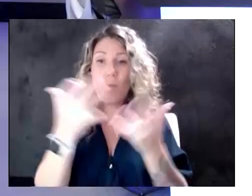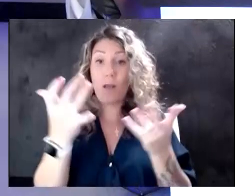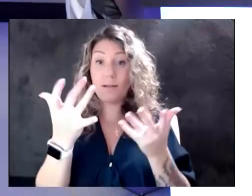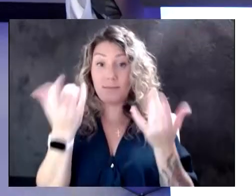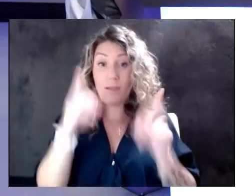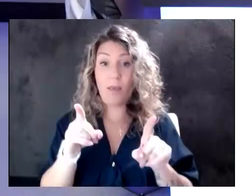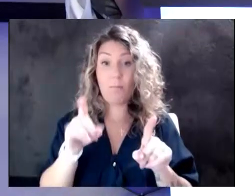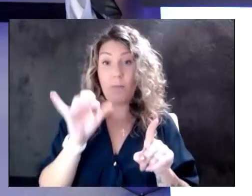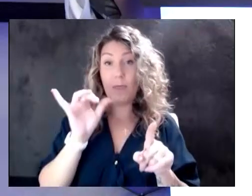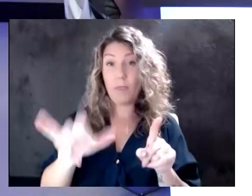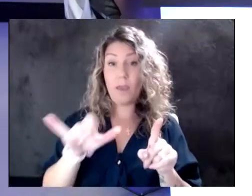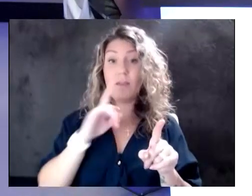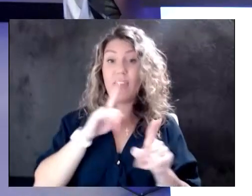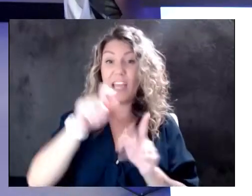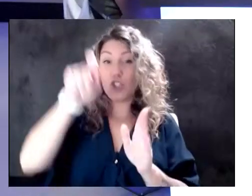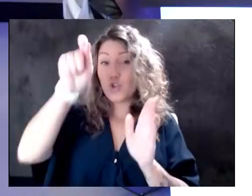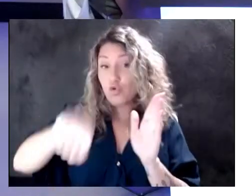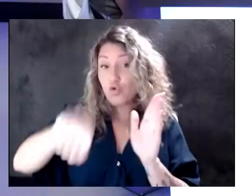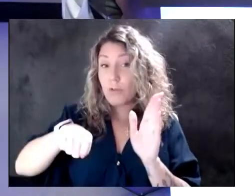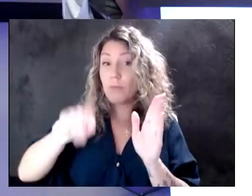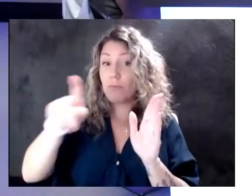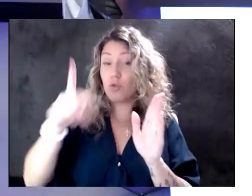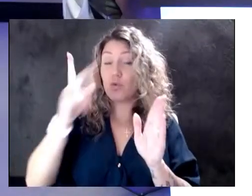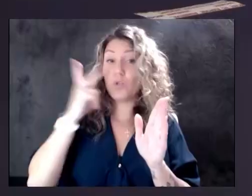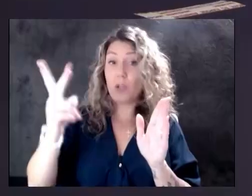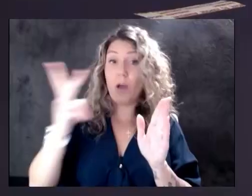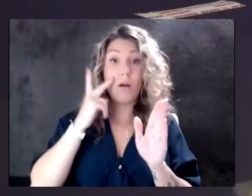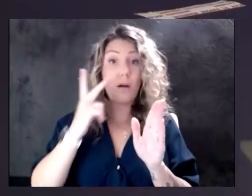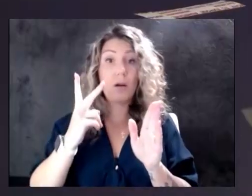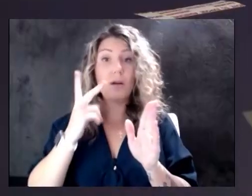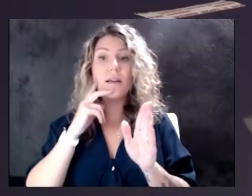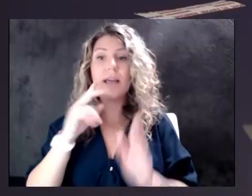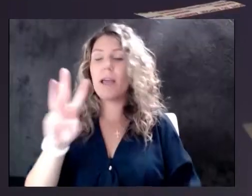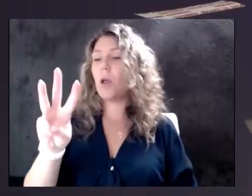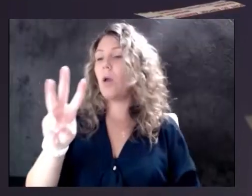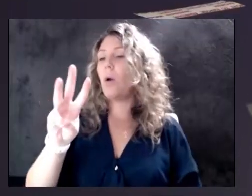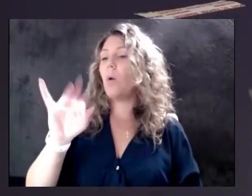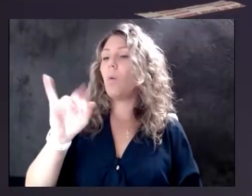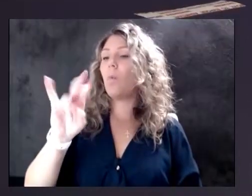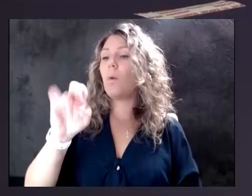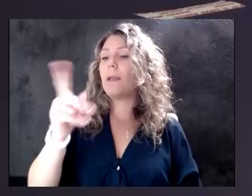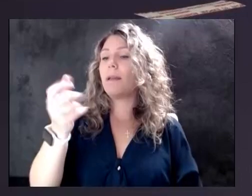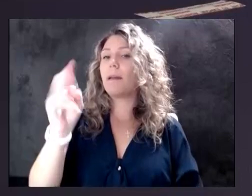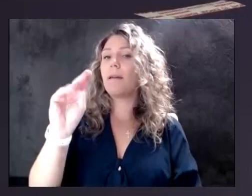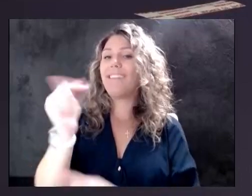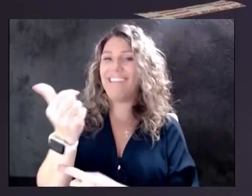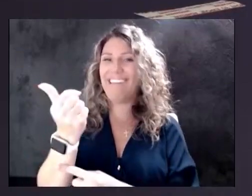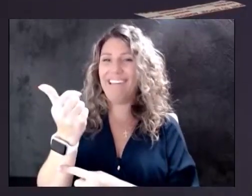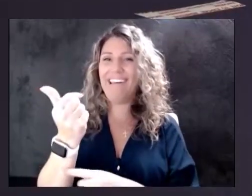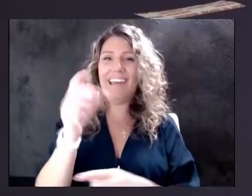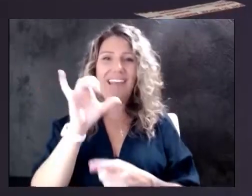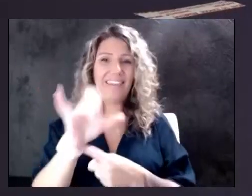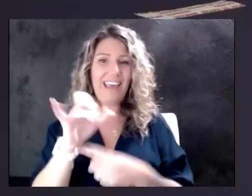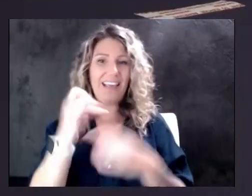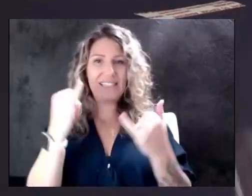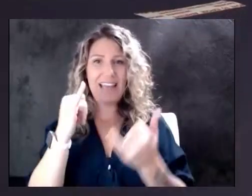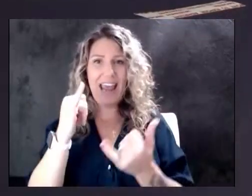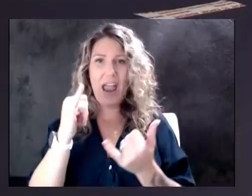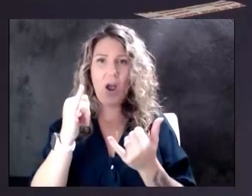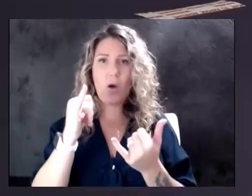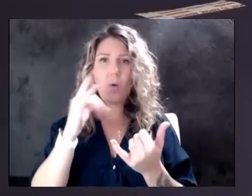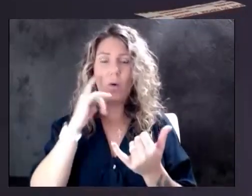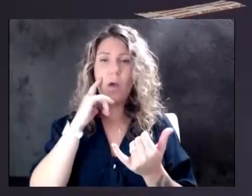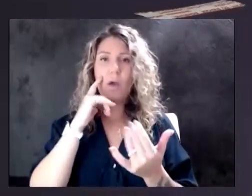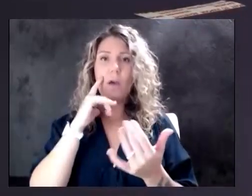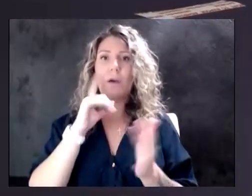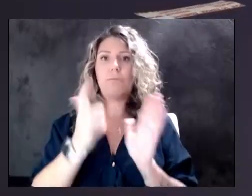that strip that you saw, so there was a strip, it's a wicking strip on the Okay. outside. That now is in contact with your swab and that Can I turn it liquid.